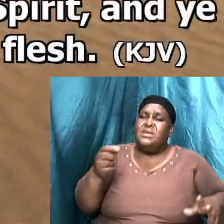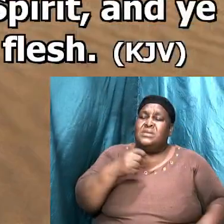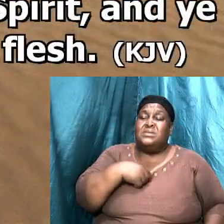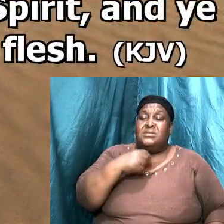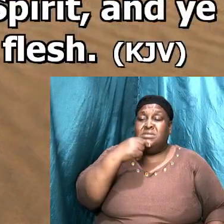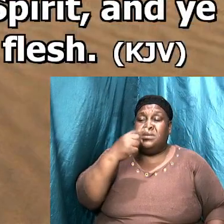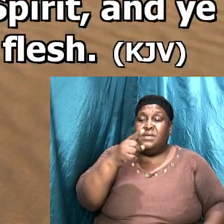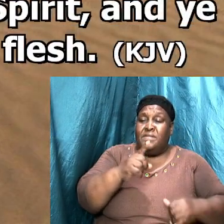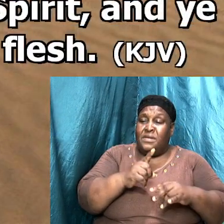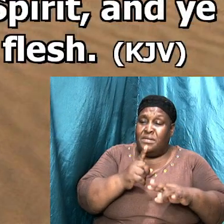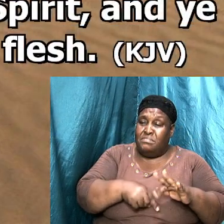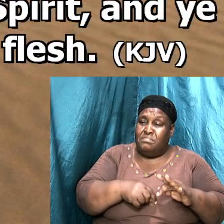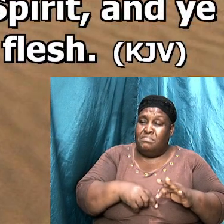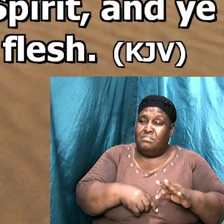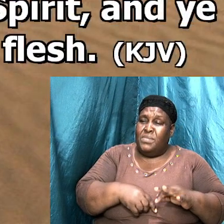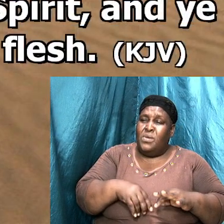then